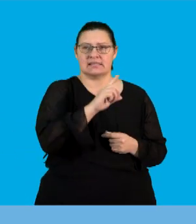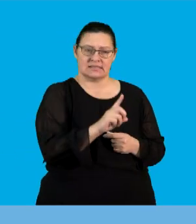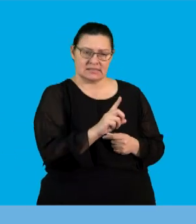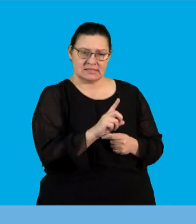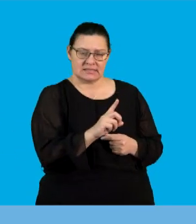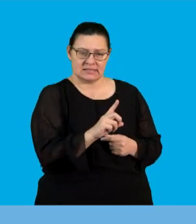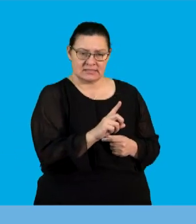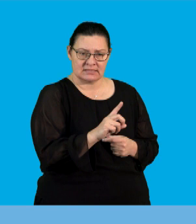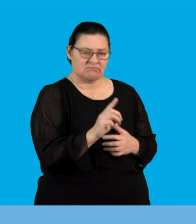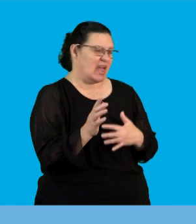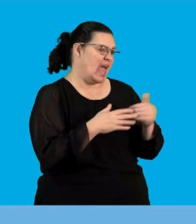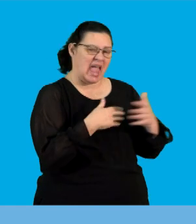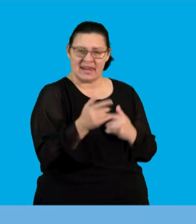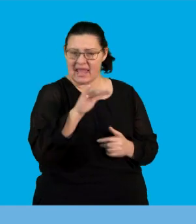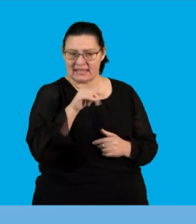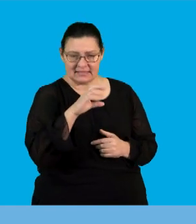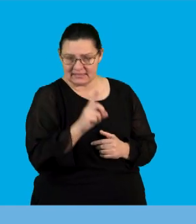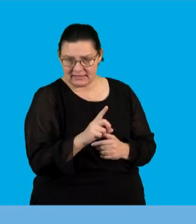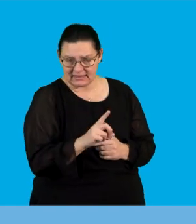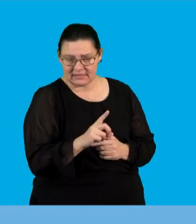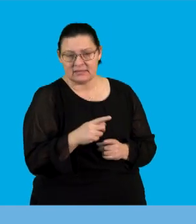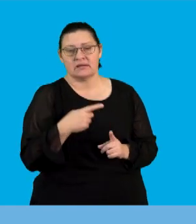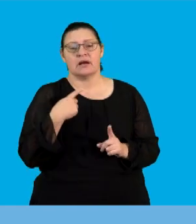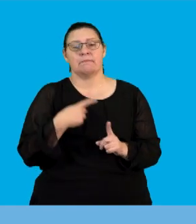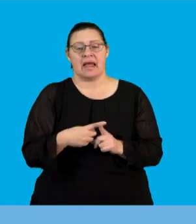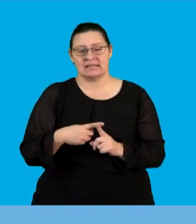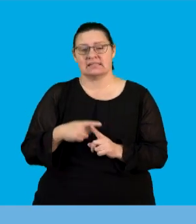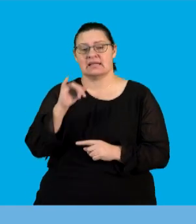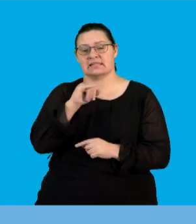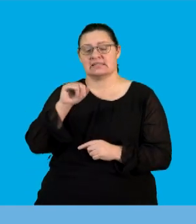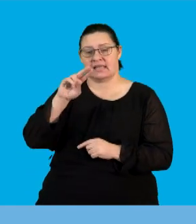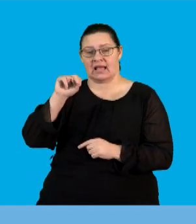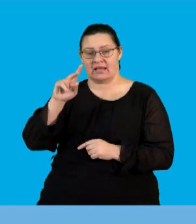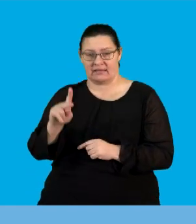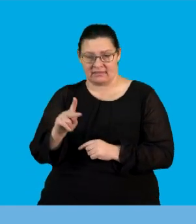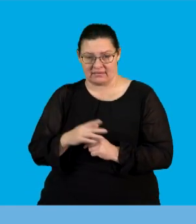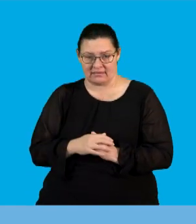acid, could be any acid, plus zinc,